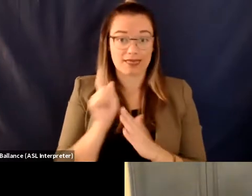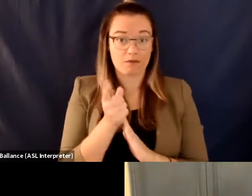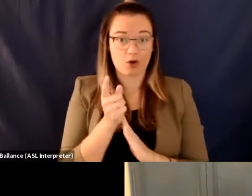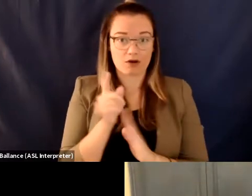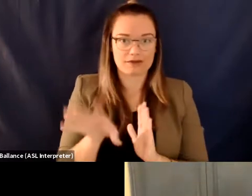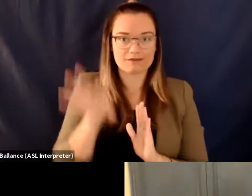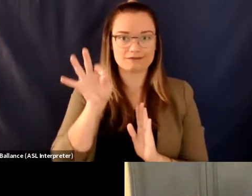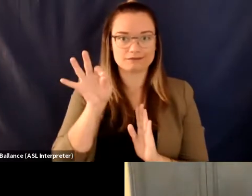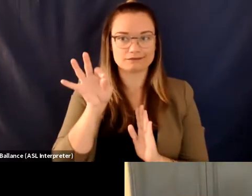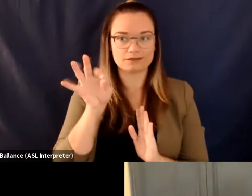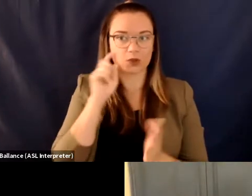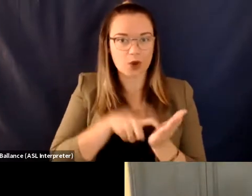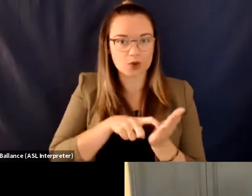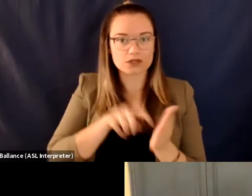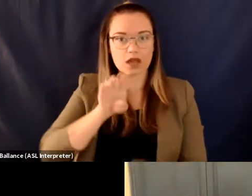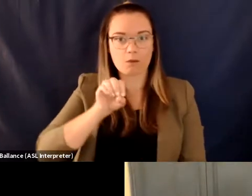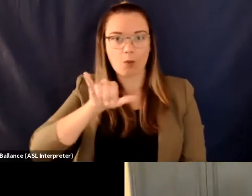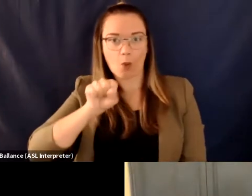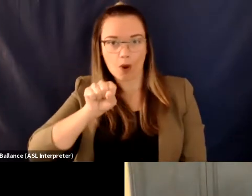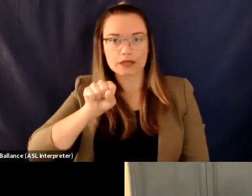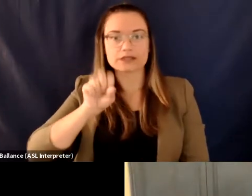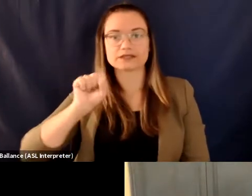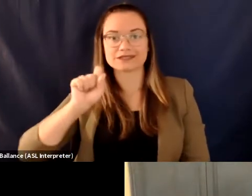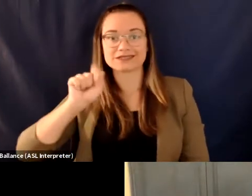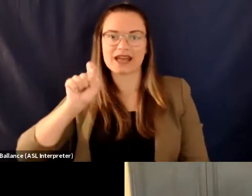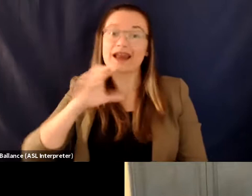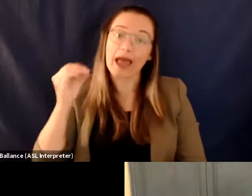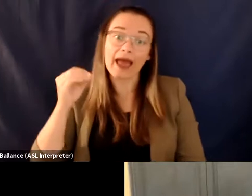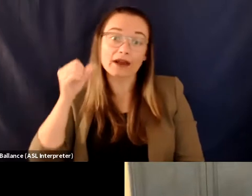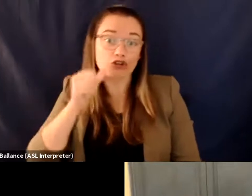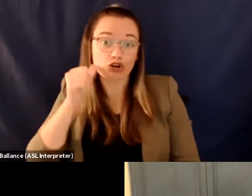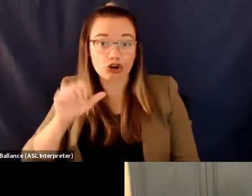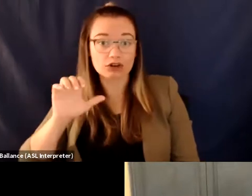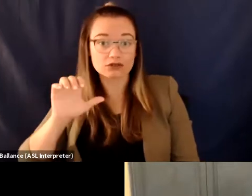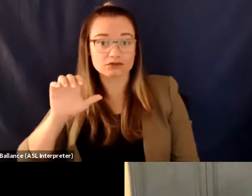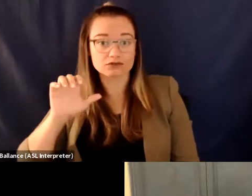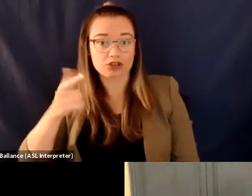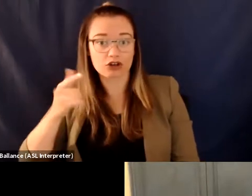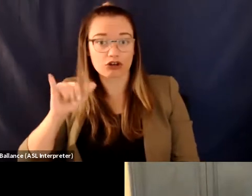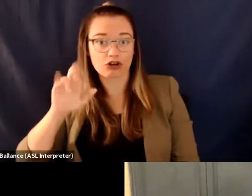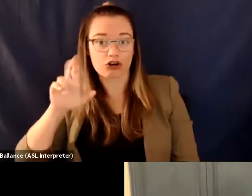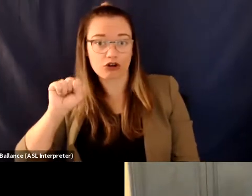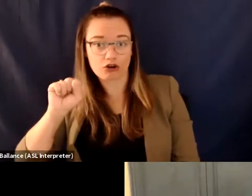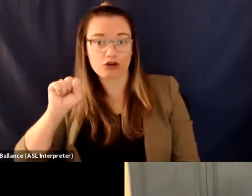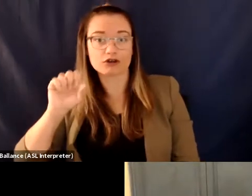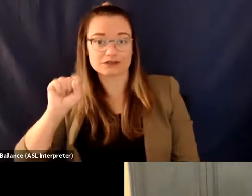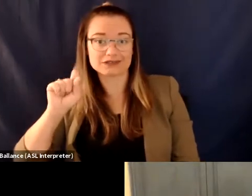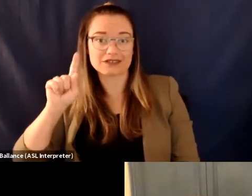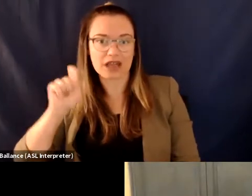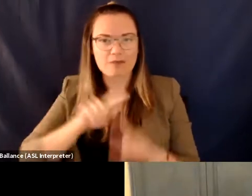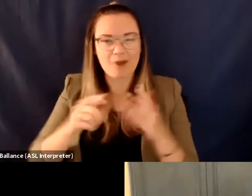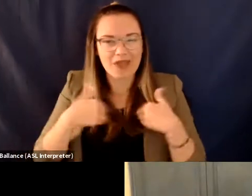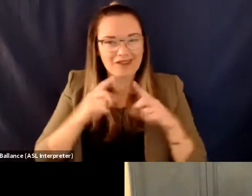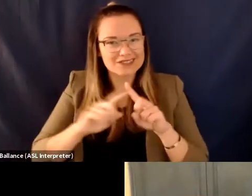discovering Boys State and Girls State, but these programs that are unique in that they bring people together, young people who have different politics,